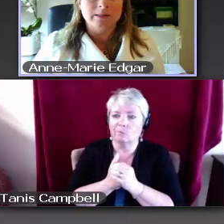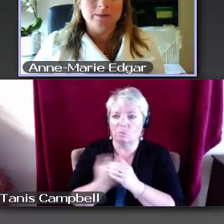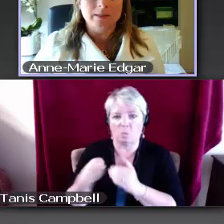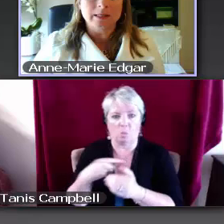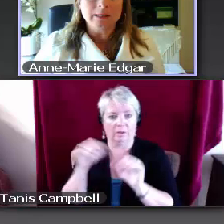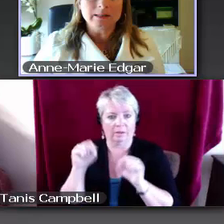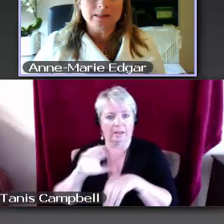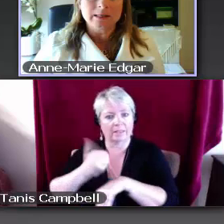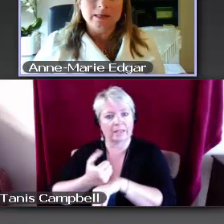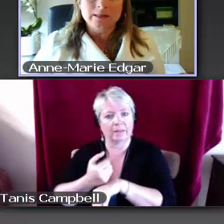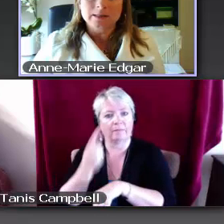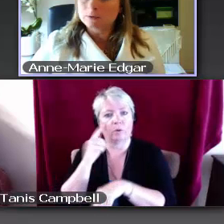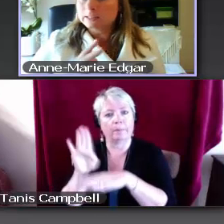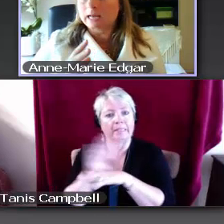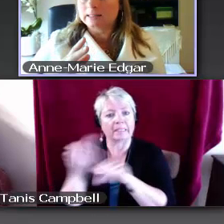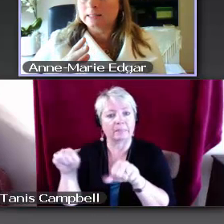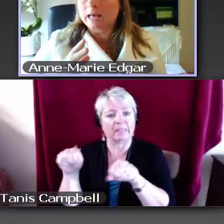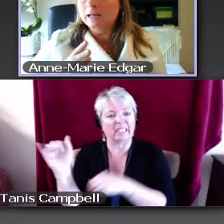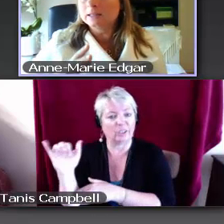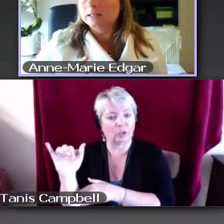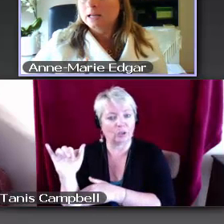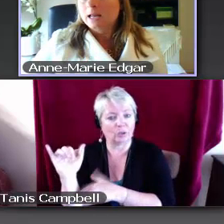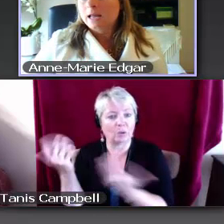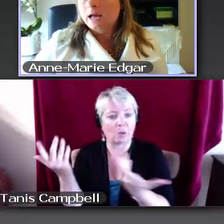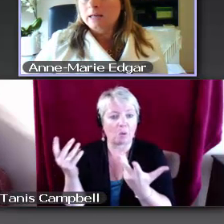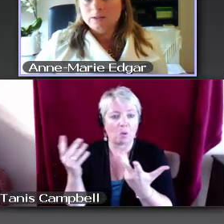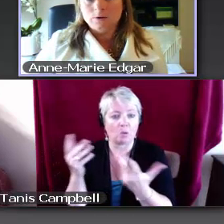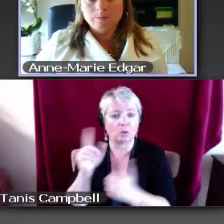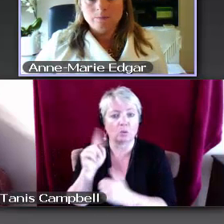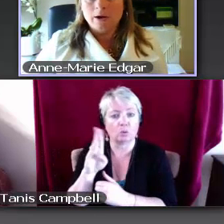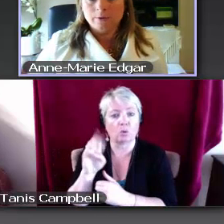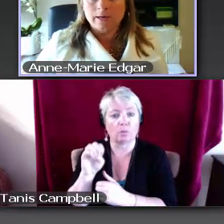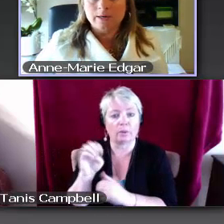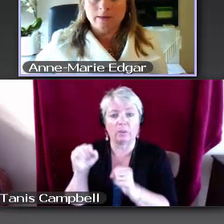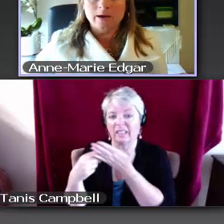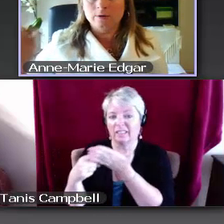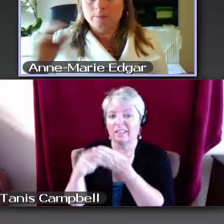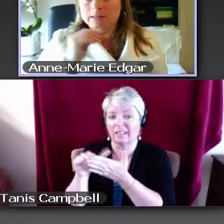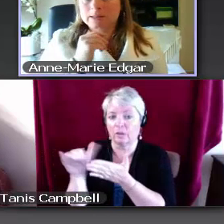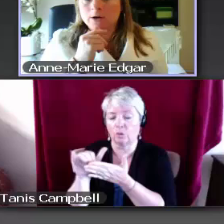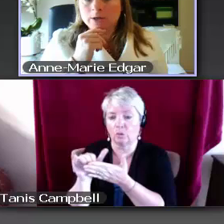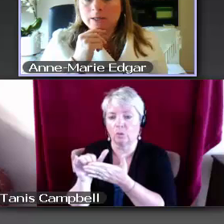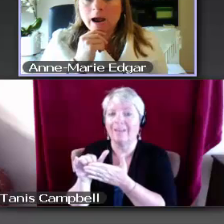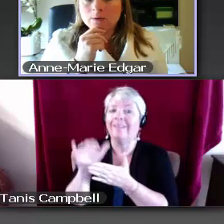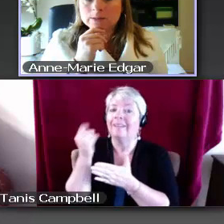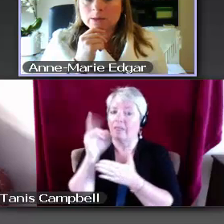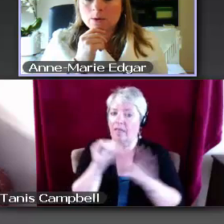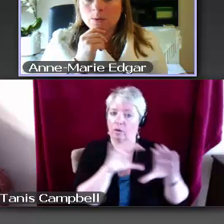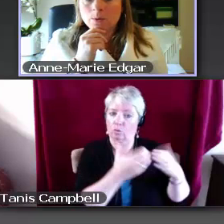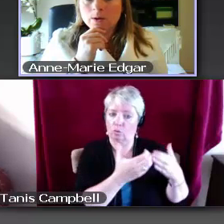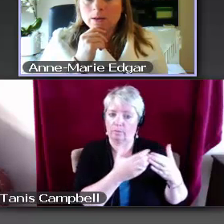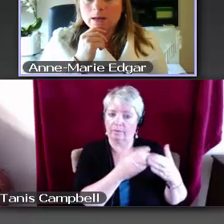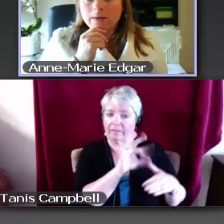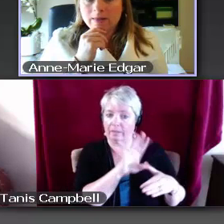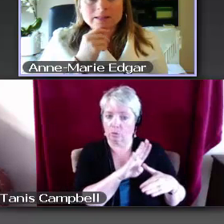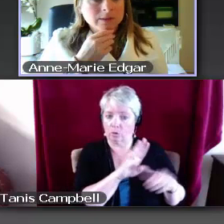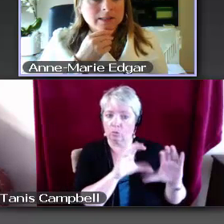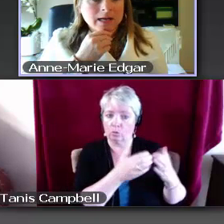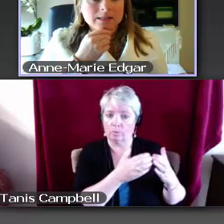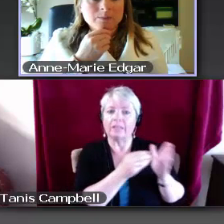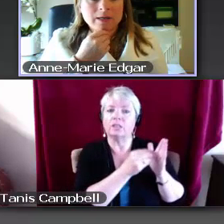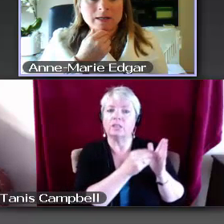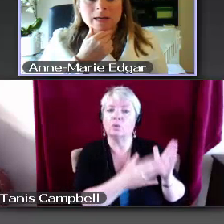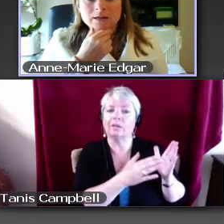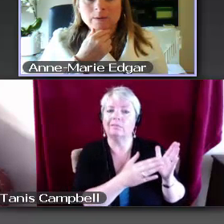for business abilities. So we'll discuss that. It's student moderated, that group that started now. So that's